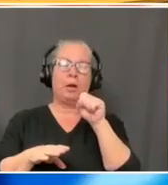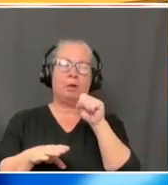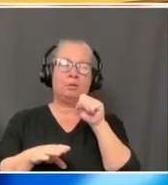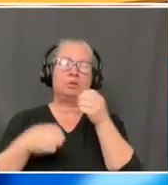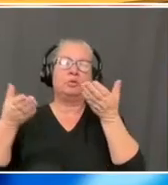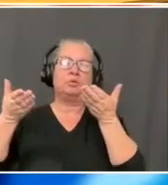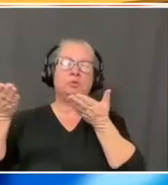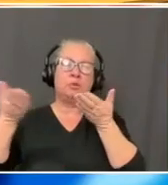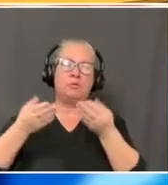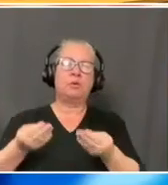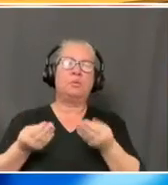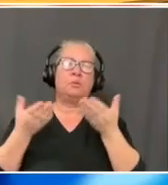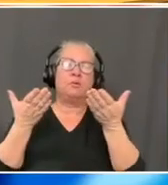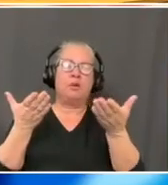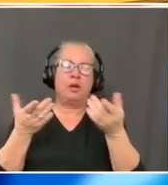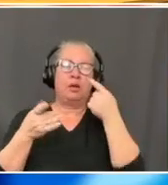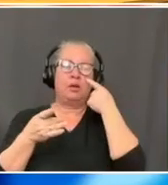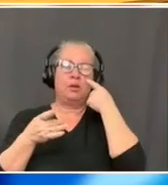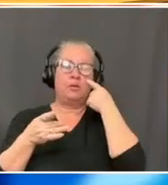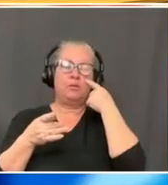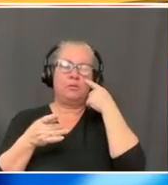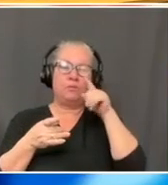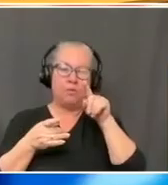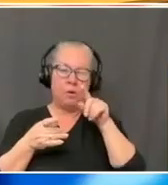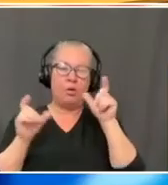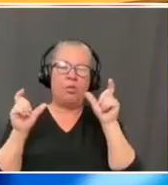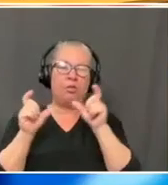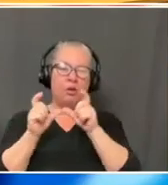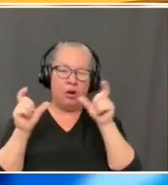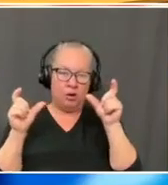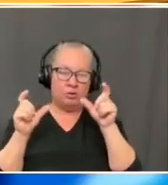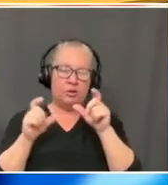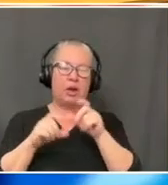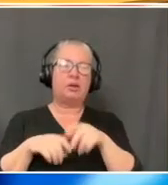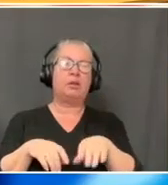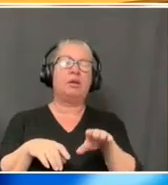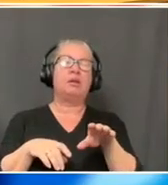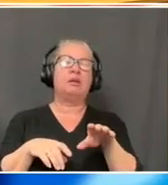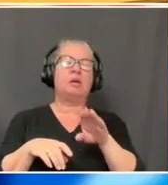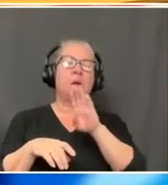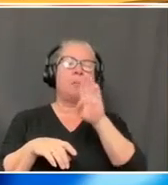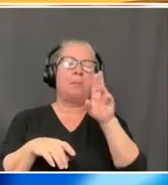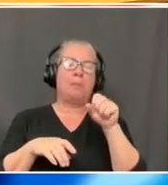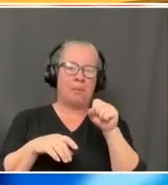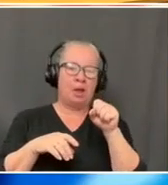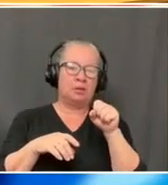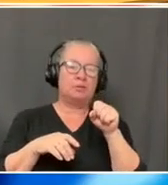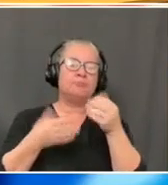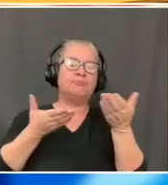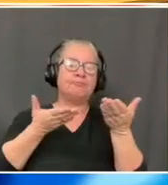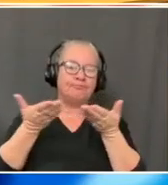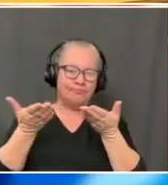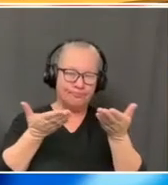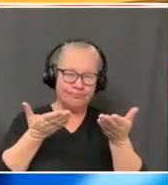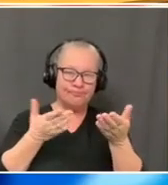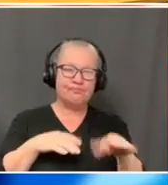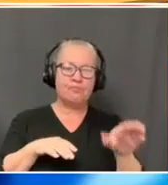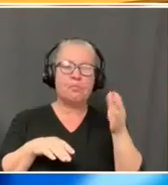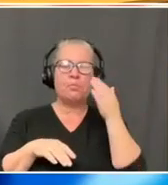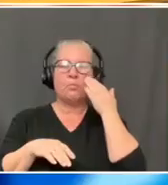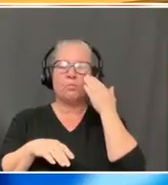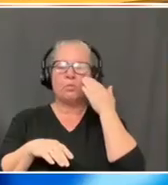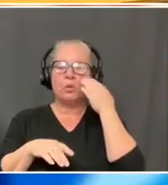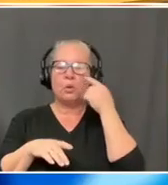the contracted transportation services. So it's more about meeting a lot of the requirements to transport our special education